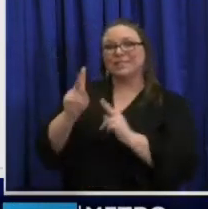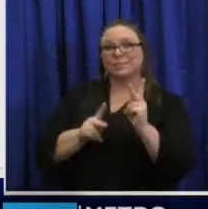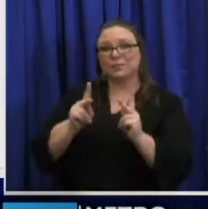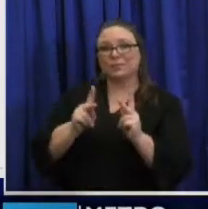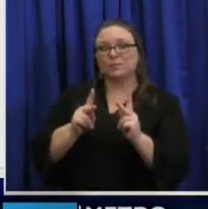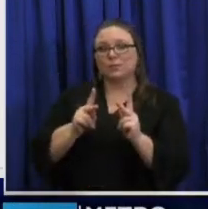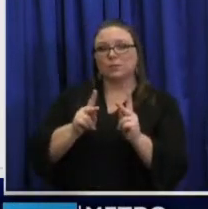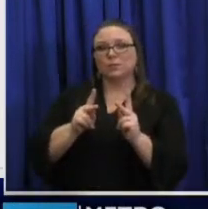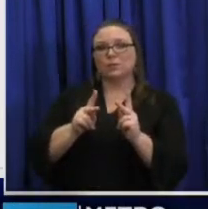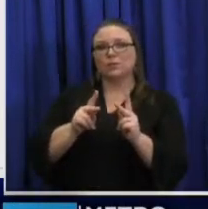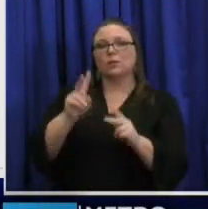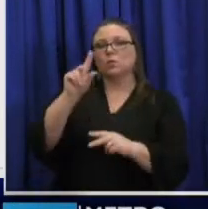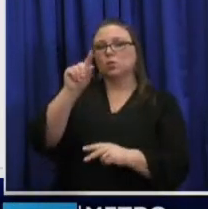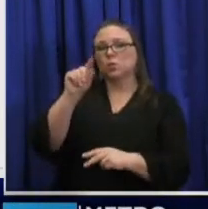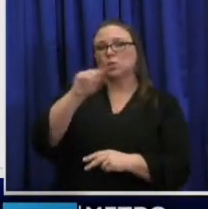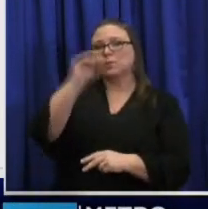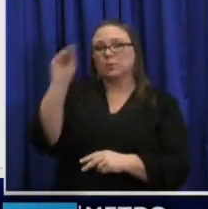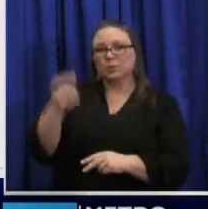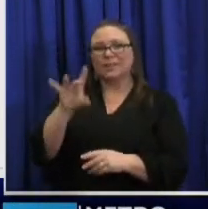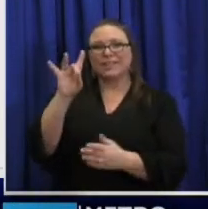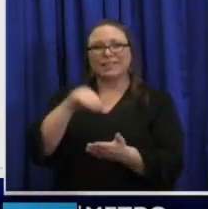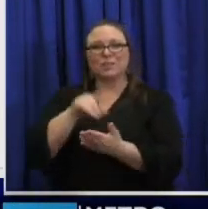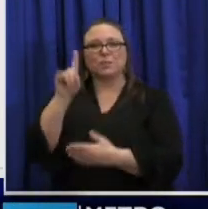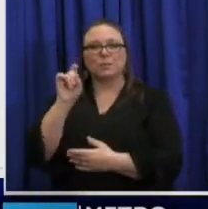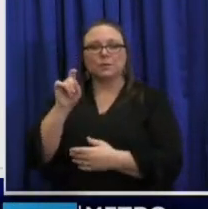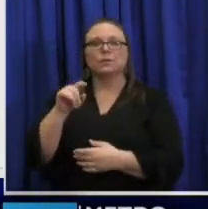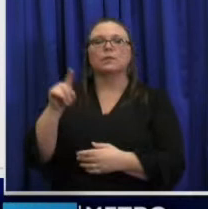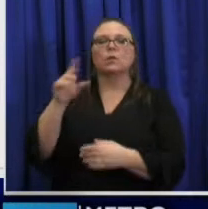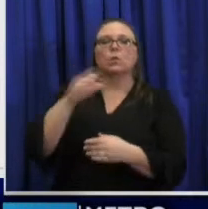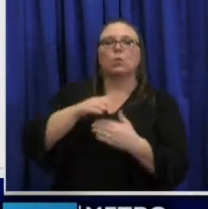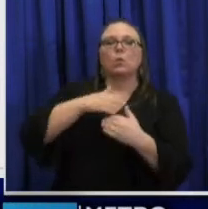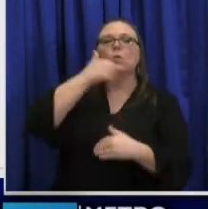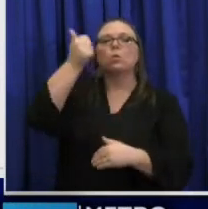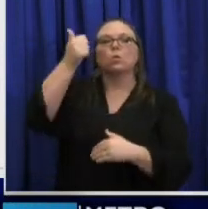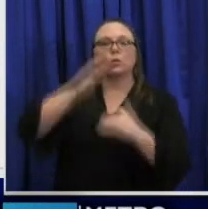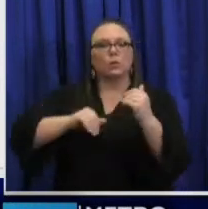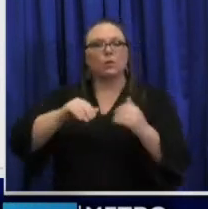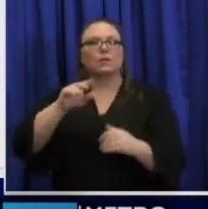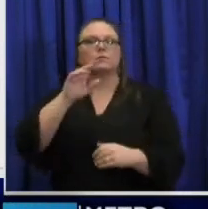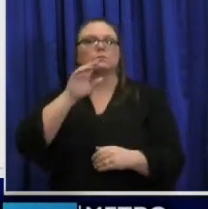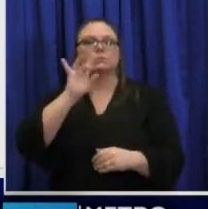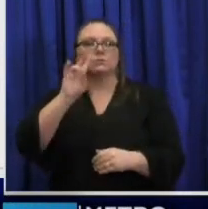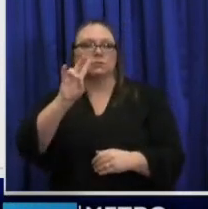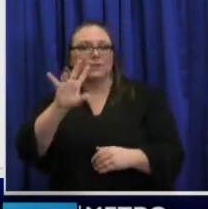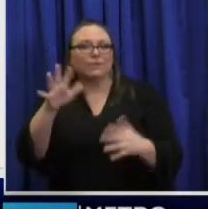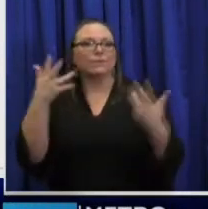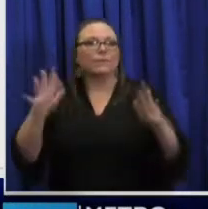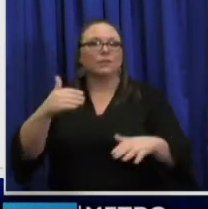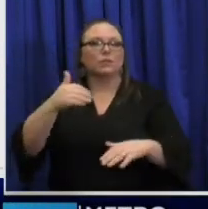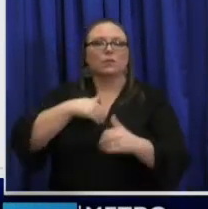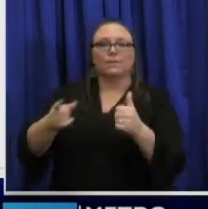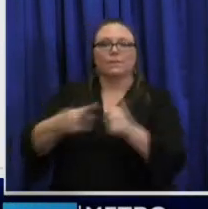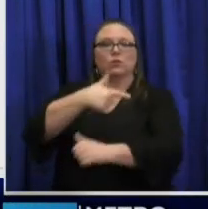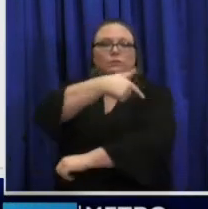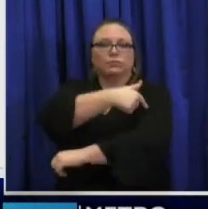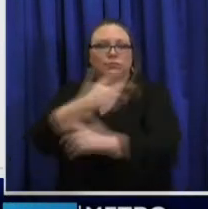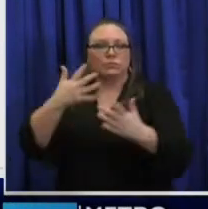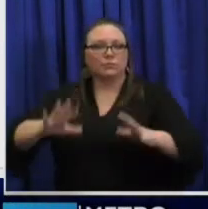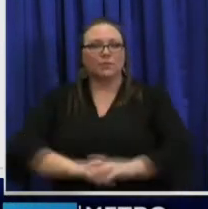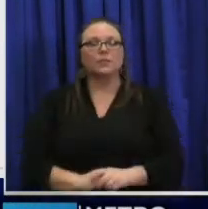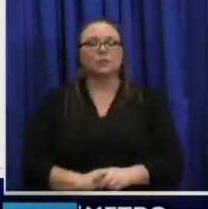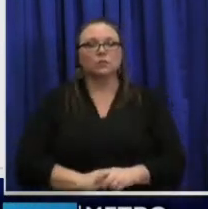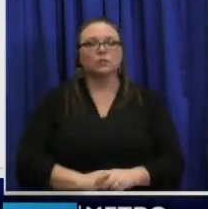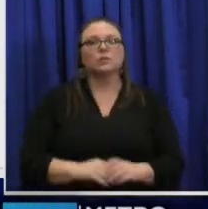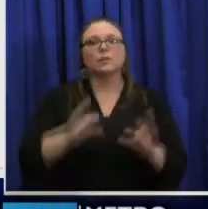8,100 or 20%, approximately 20% of people over 75 have received the vaccine, and